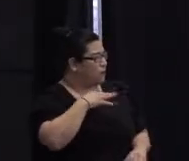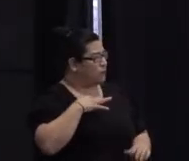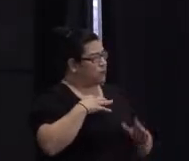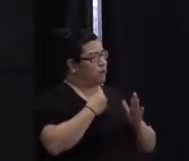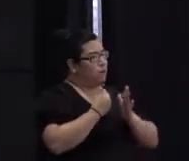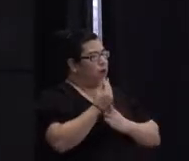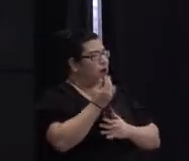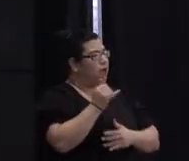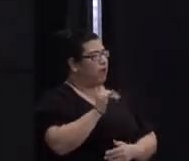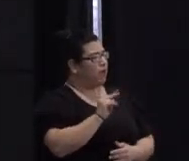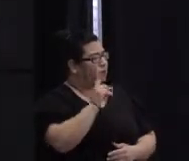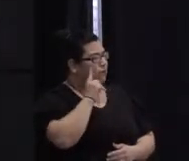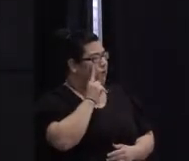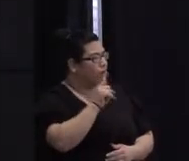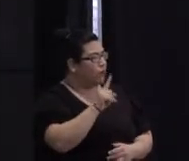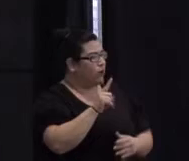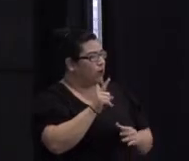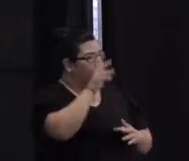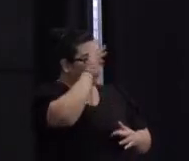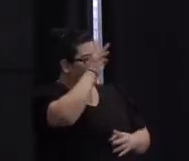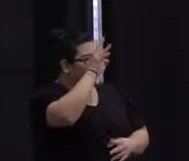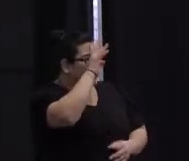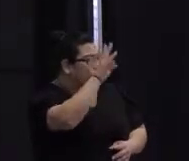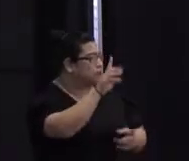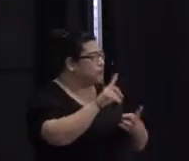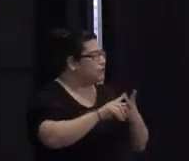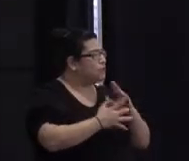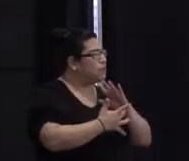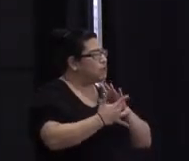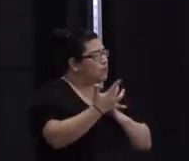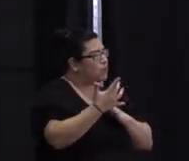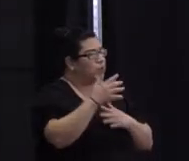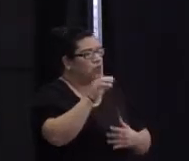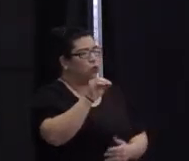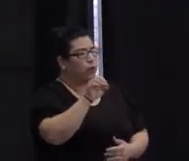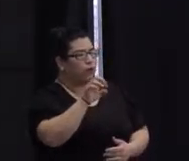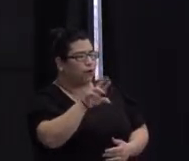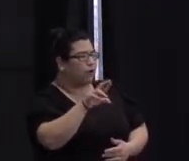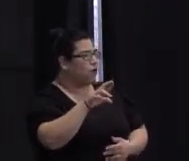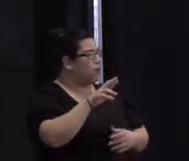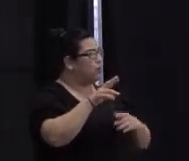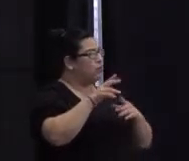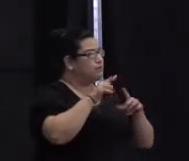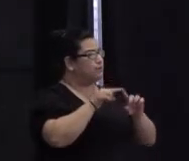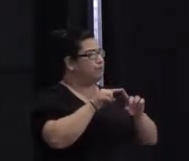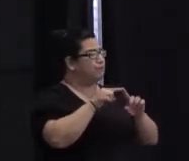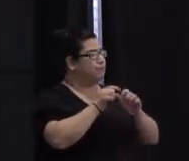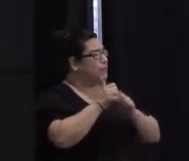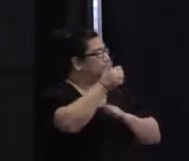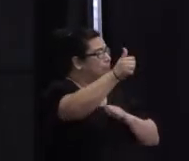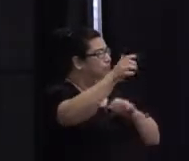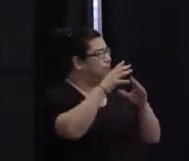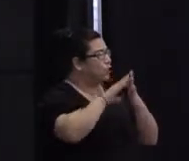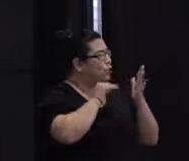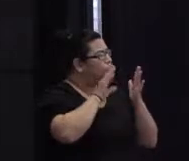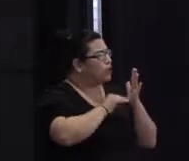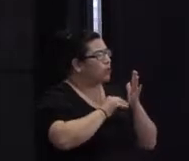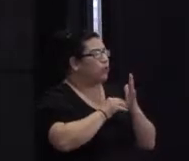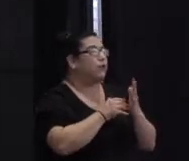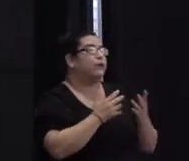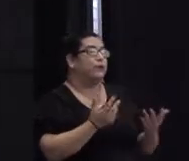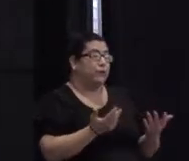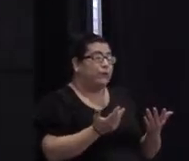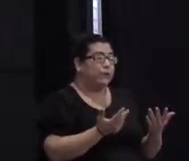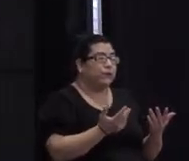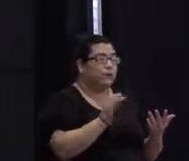on innovation and technology and distance learning and OER and all of that? And I said, they said, oh, that's a